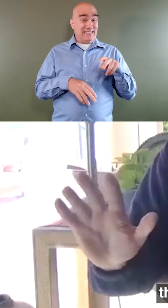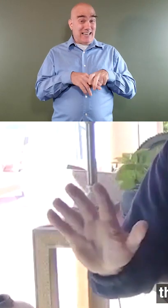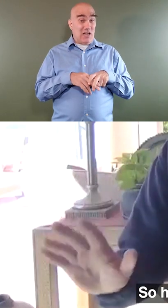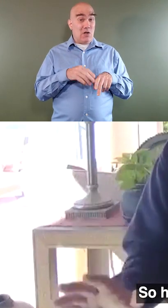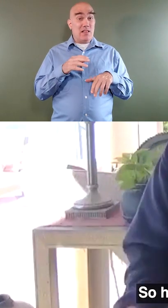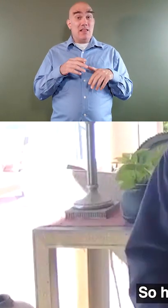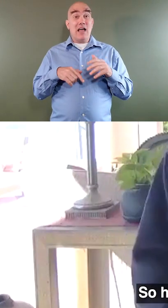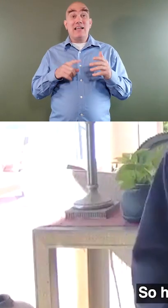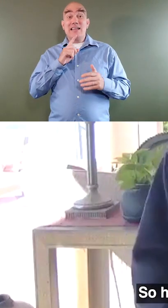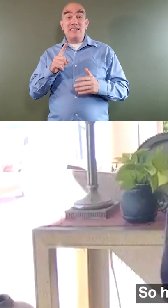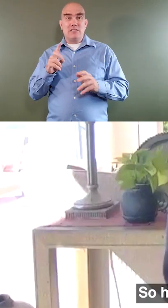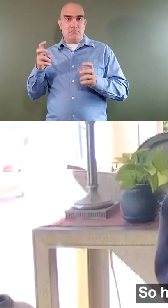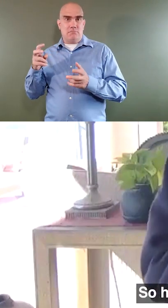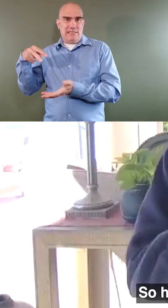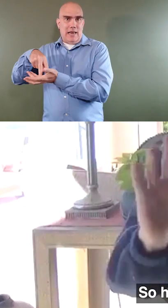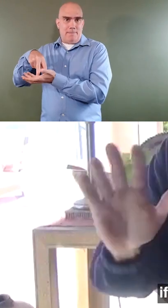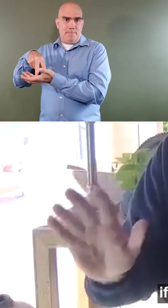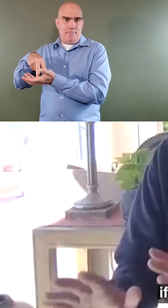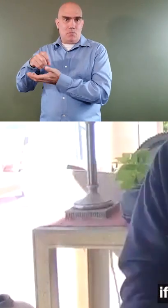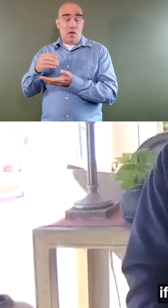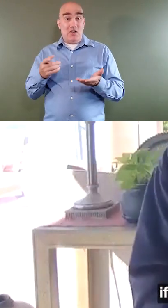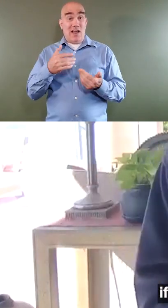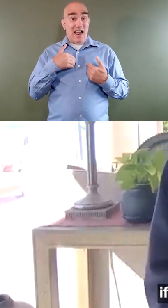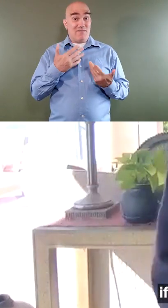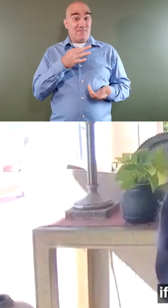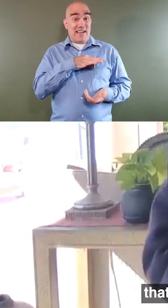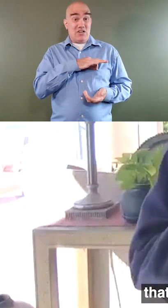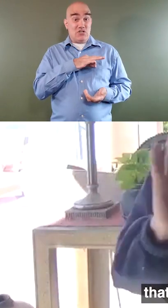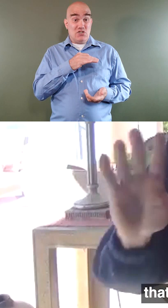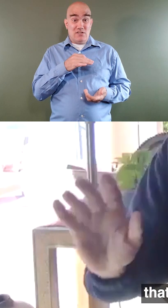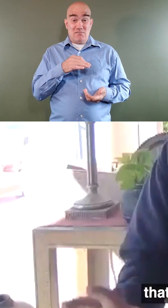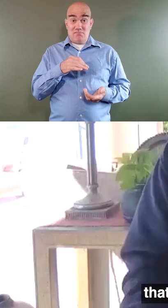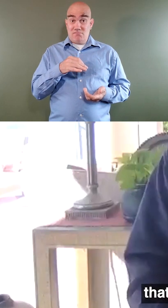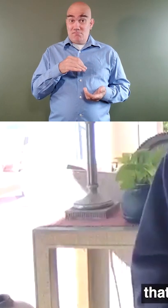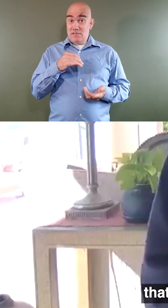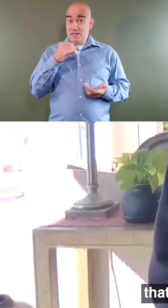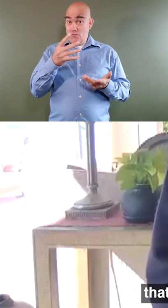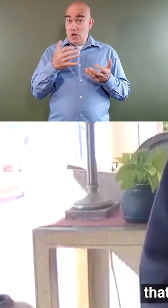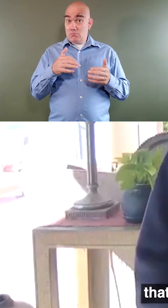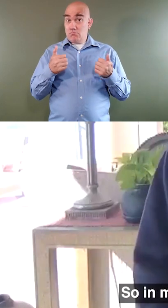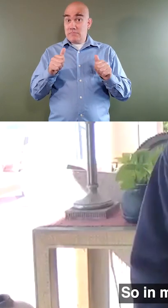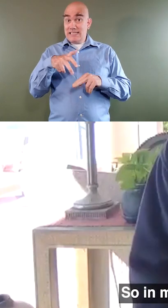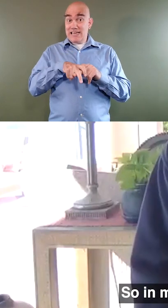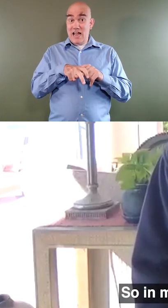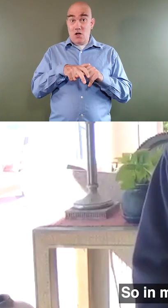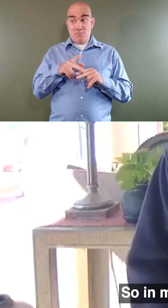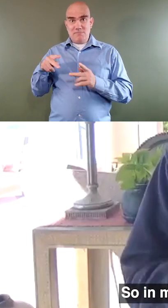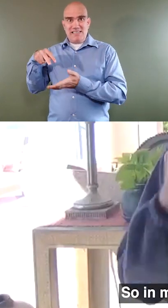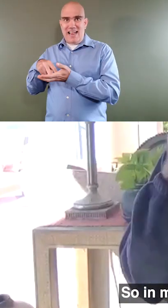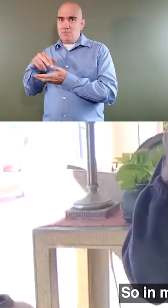up. So here you guys have an advantage if you want to do it sitting down that people standing up don't have. So in